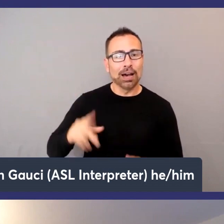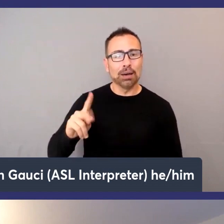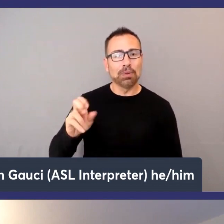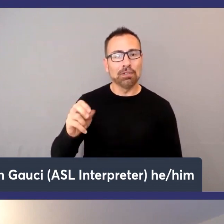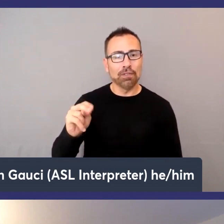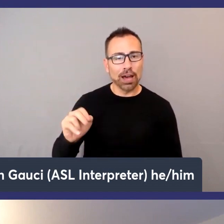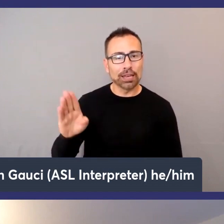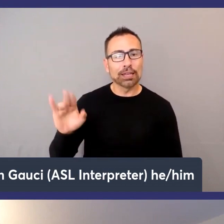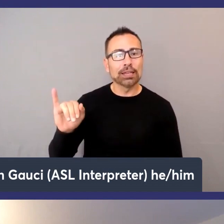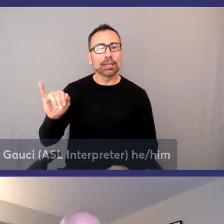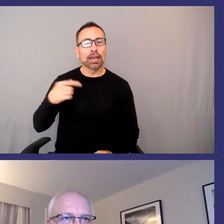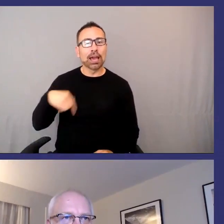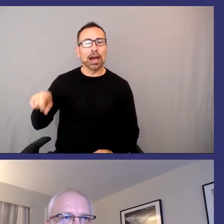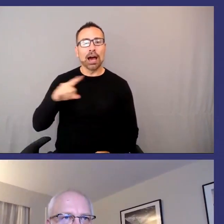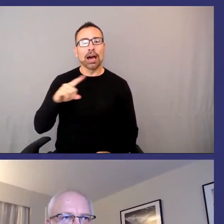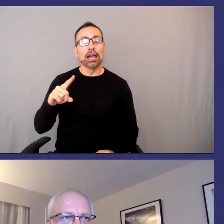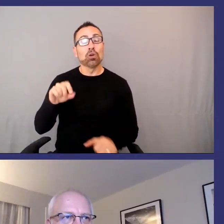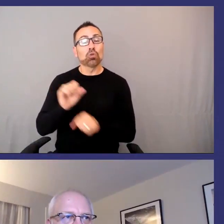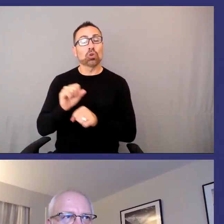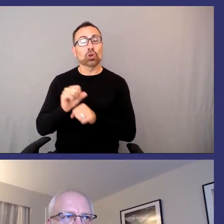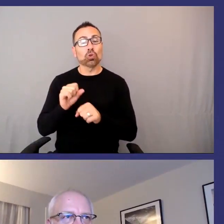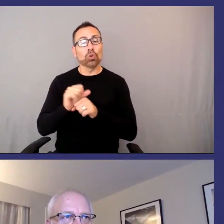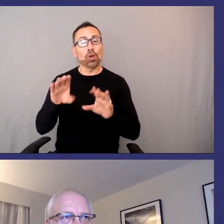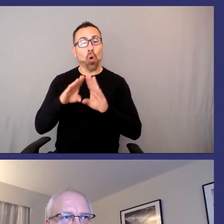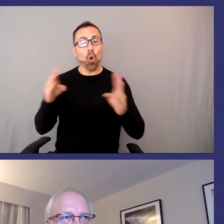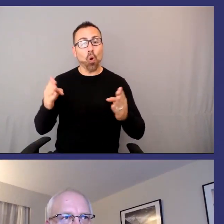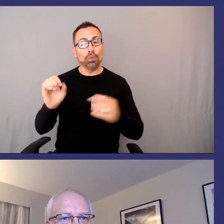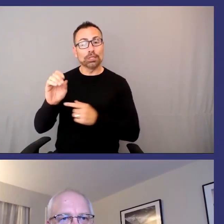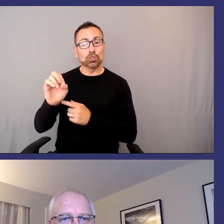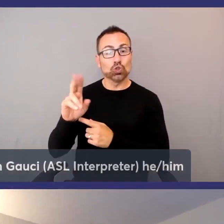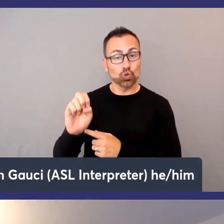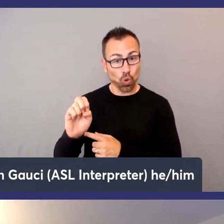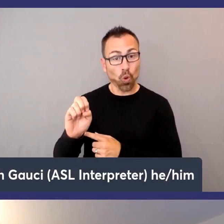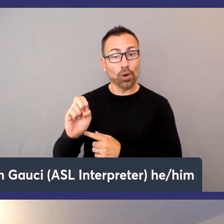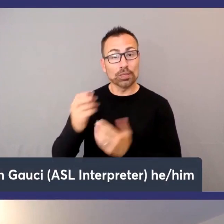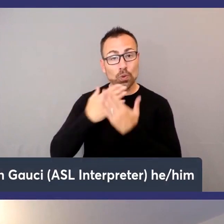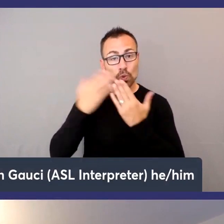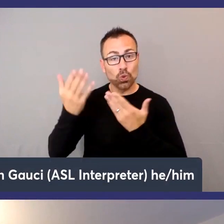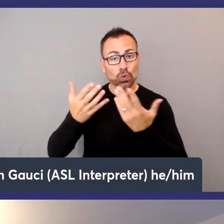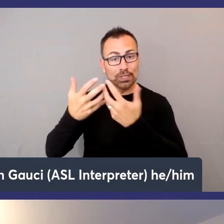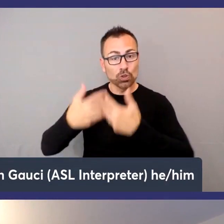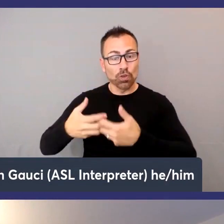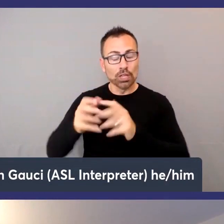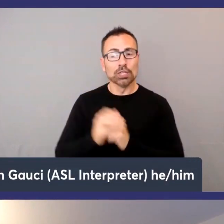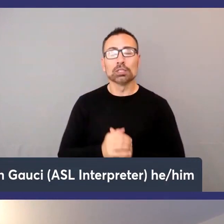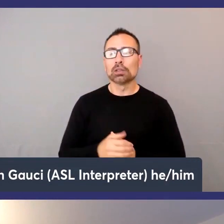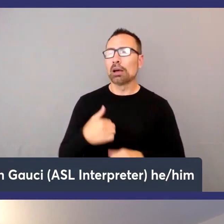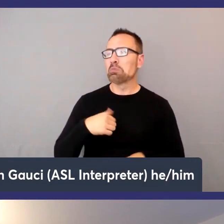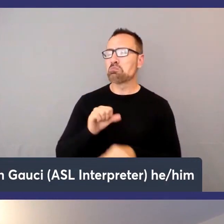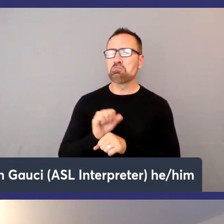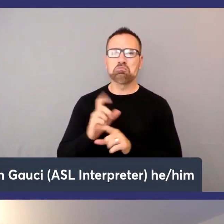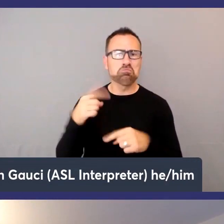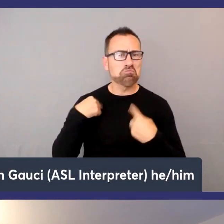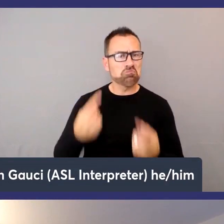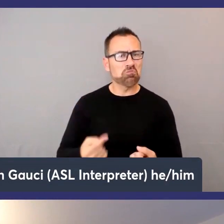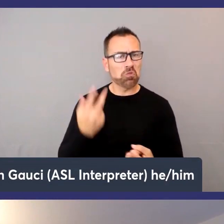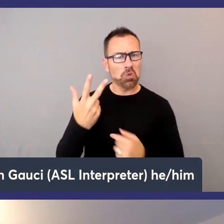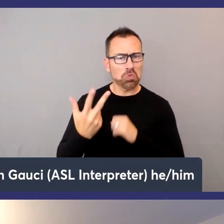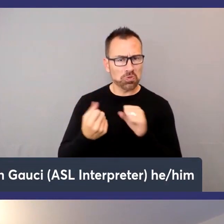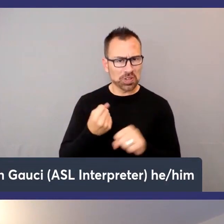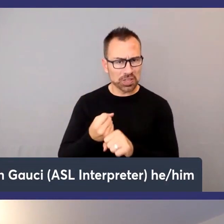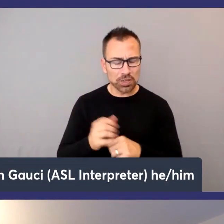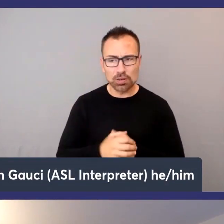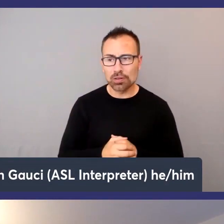for OpenSearch Serverless, and been with the service for about 3 years. So definitely